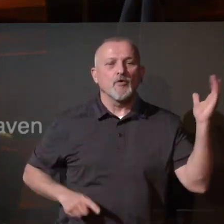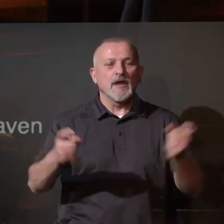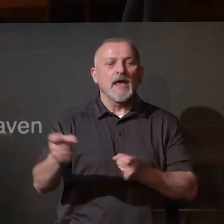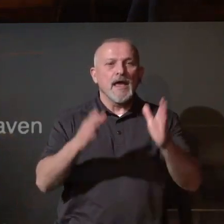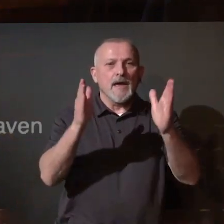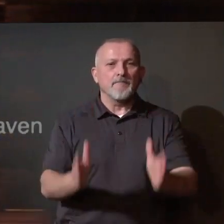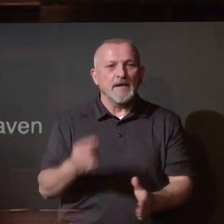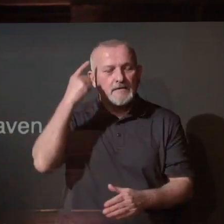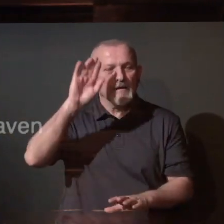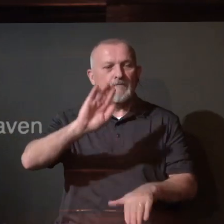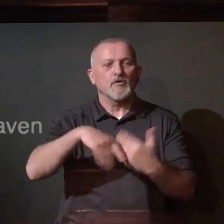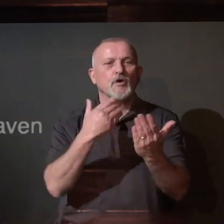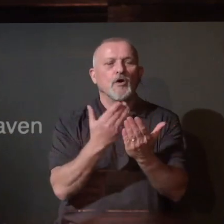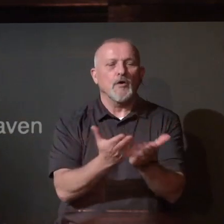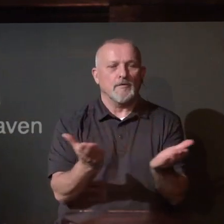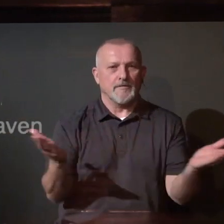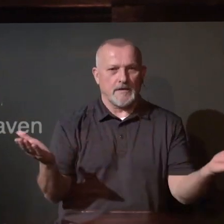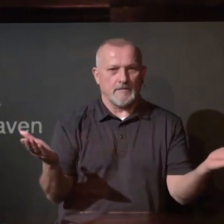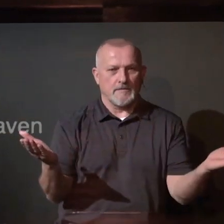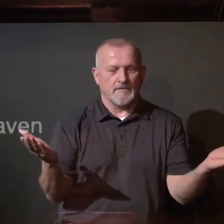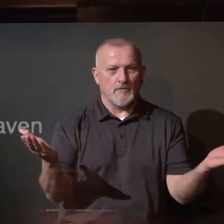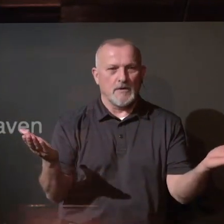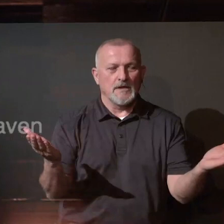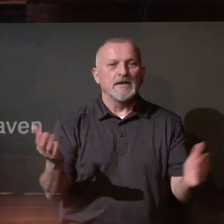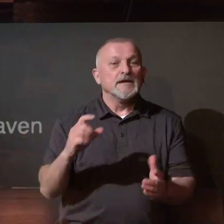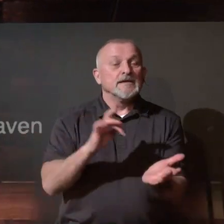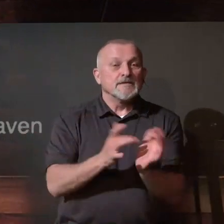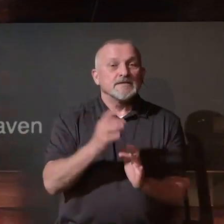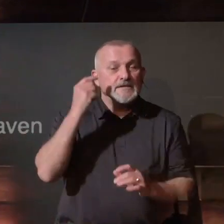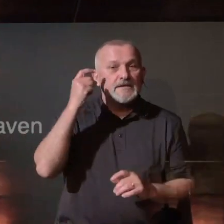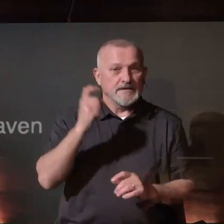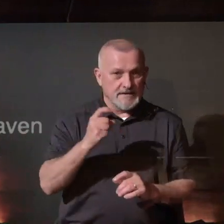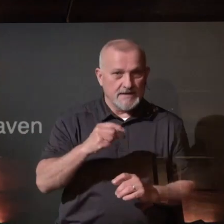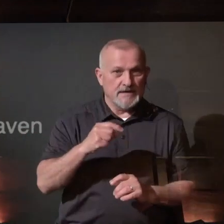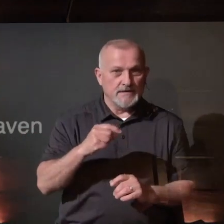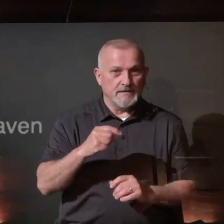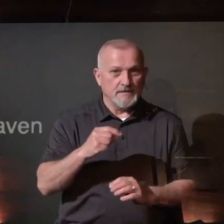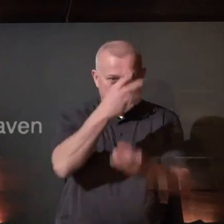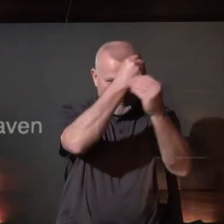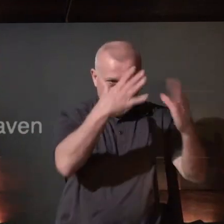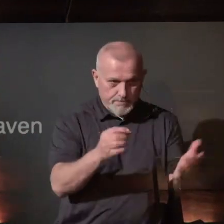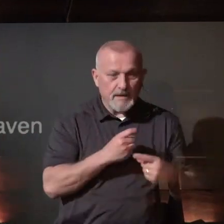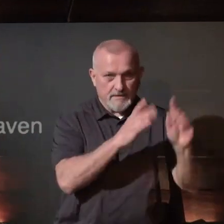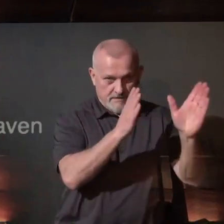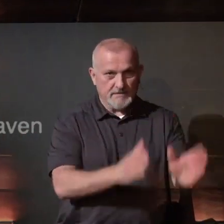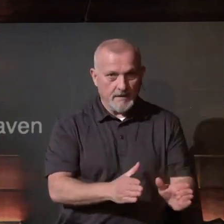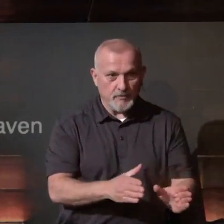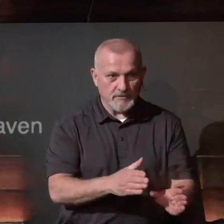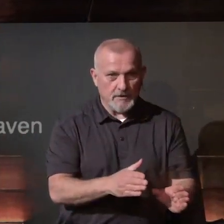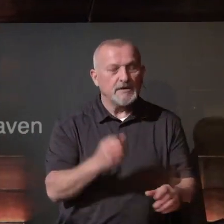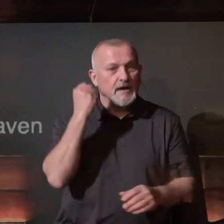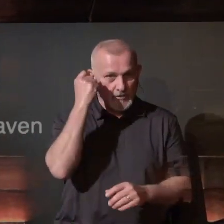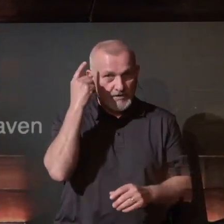Obviously, he needs the disciples to know that what I'm about to tell you, I have the authority to say, and I have the authority